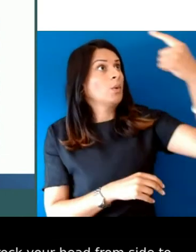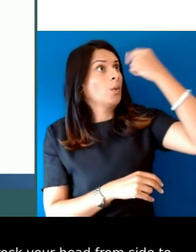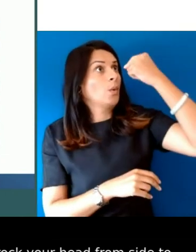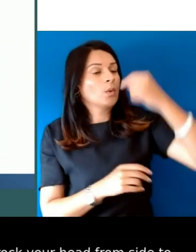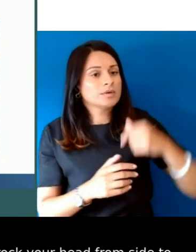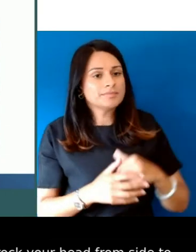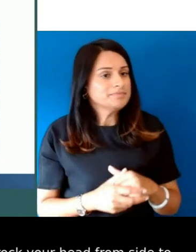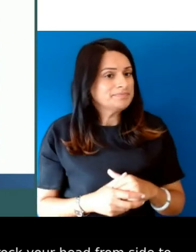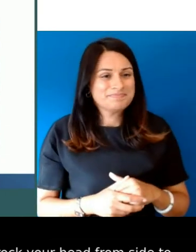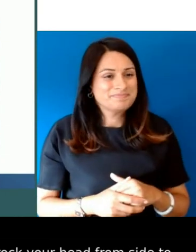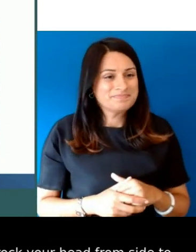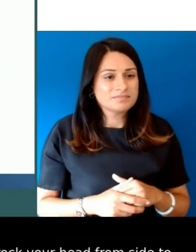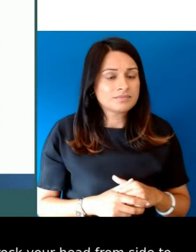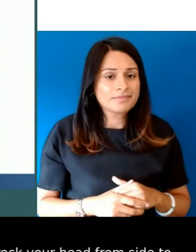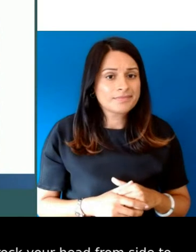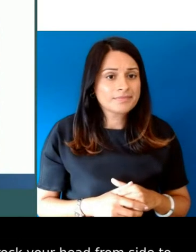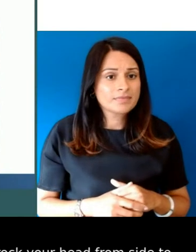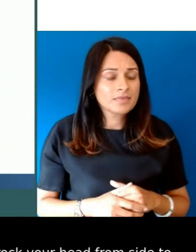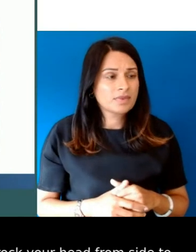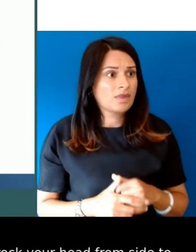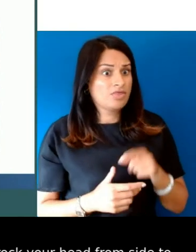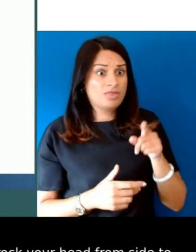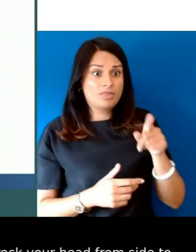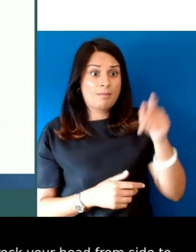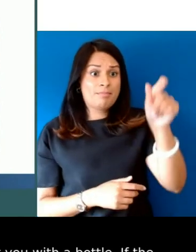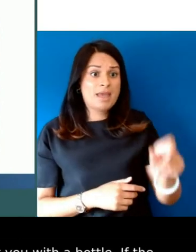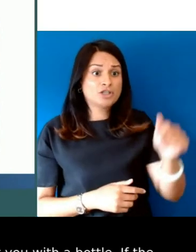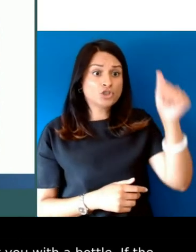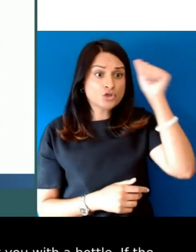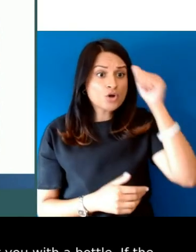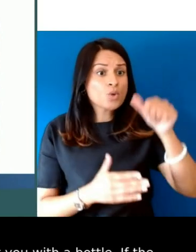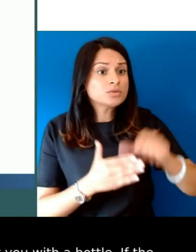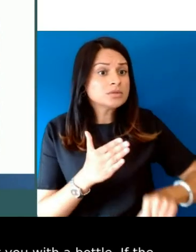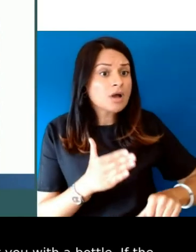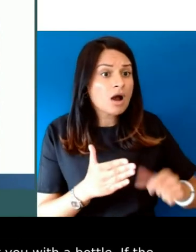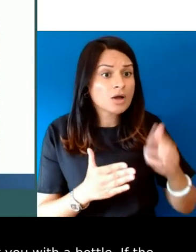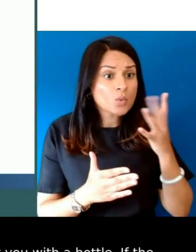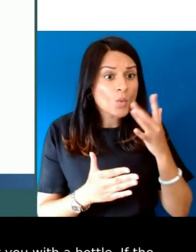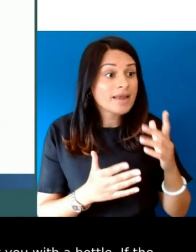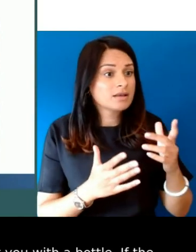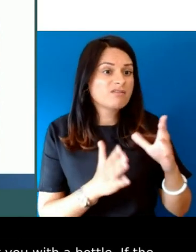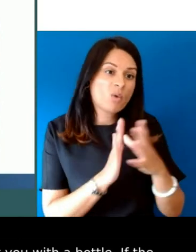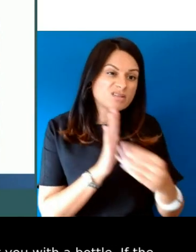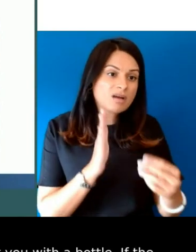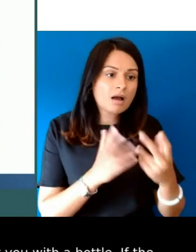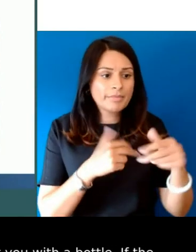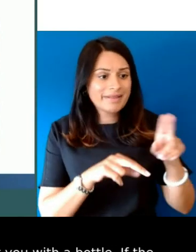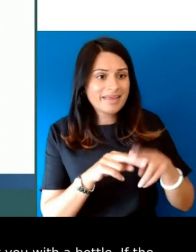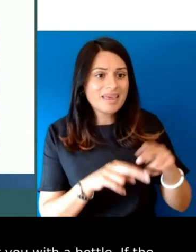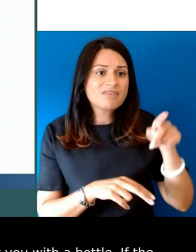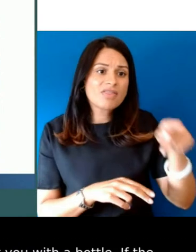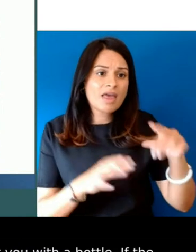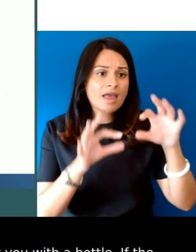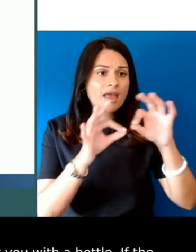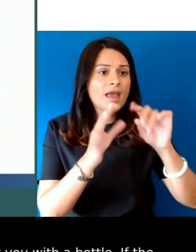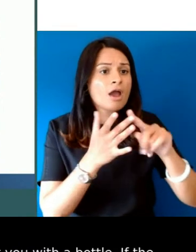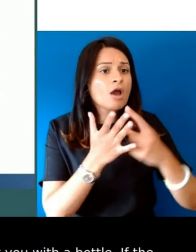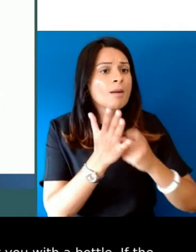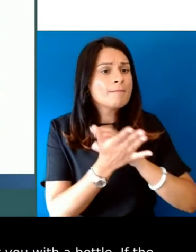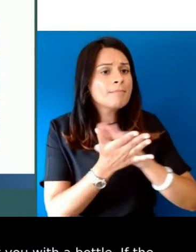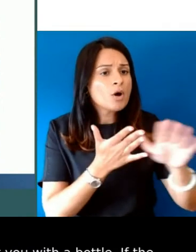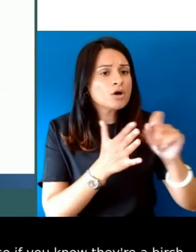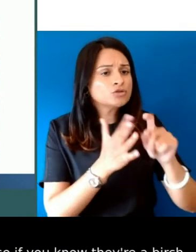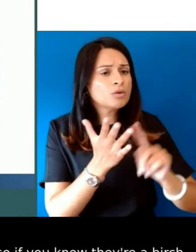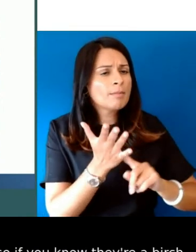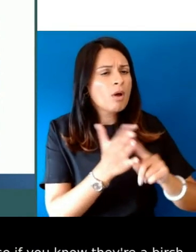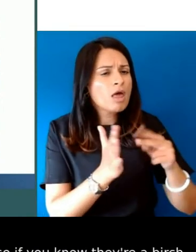if the patient knows their trigger advice on starting ahead of the peak season so if you know they're a birch upon allergic patient then we